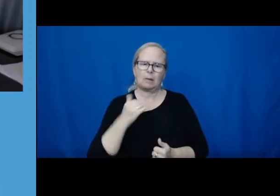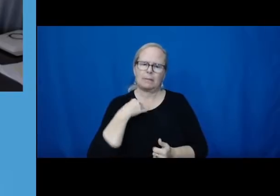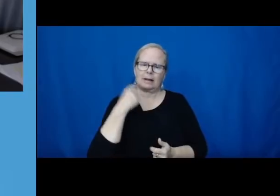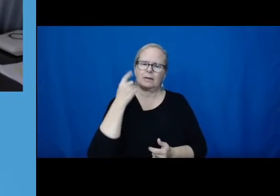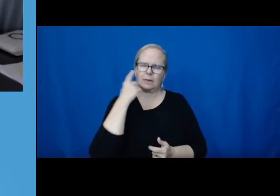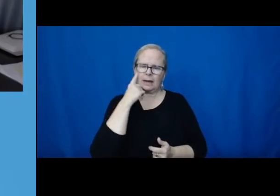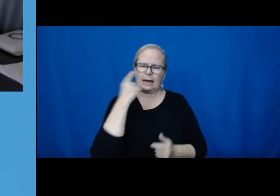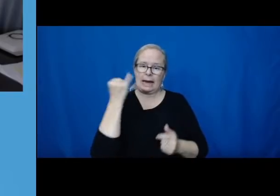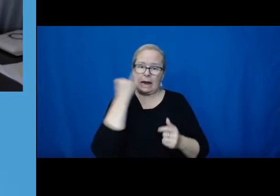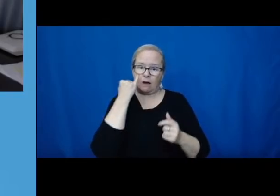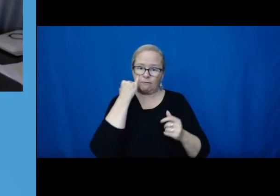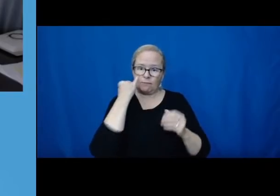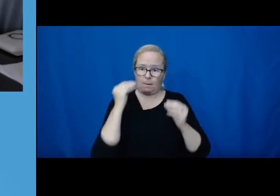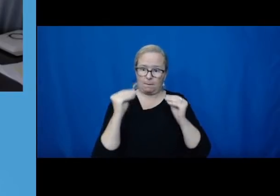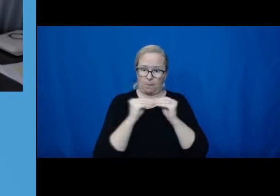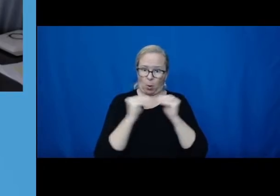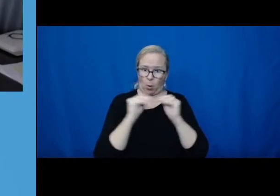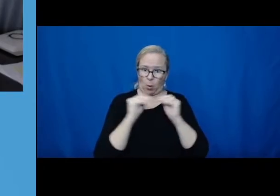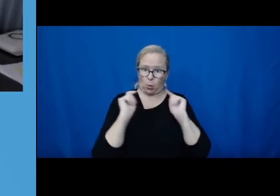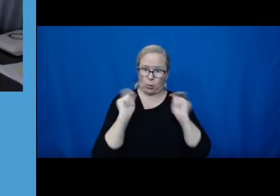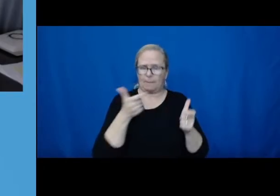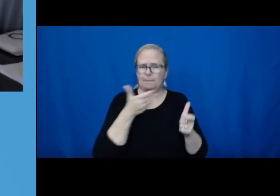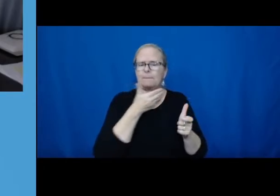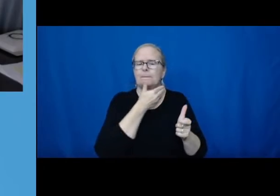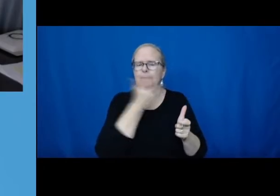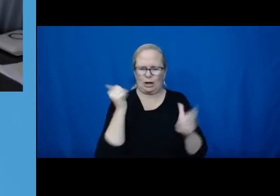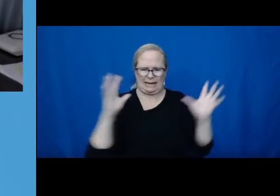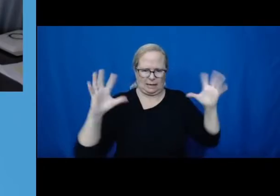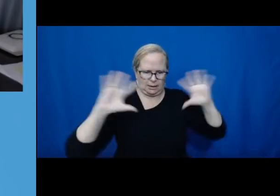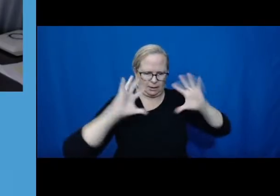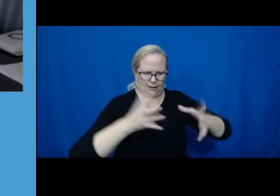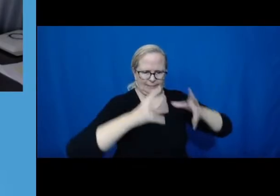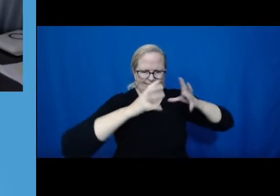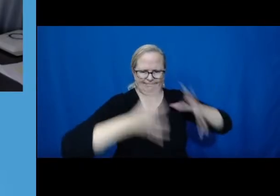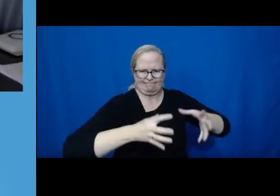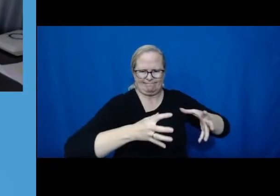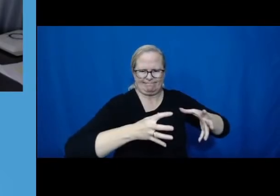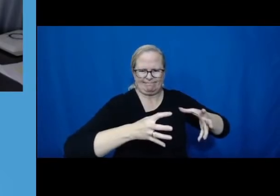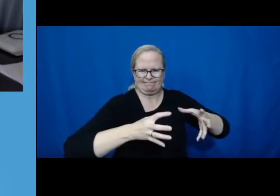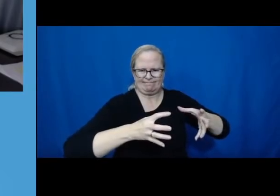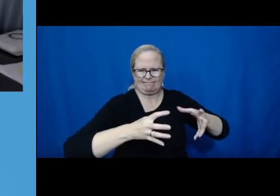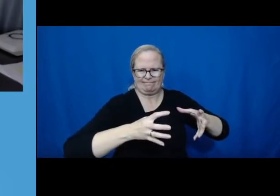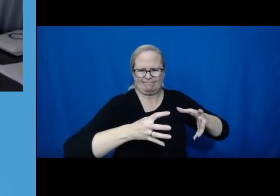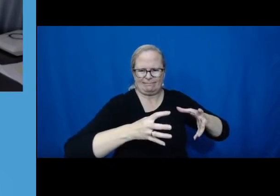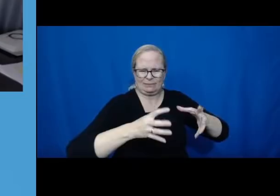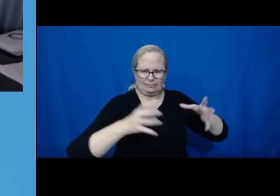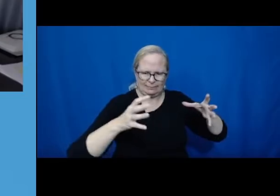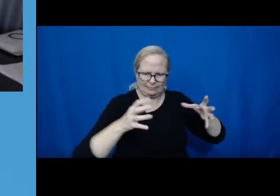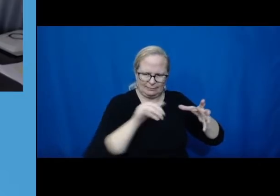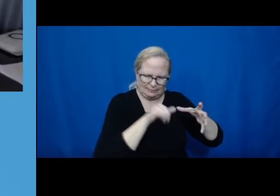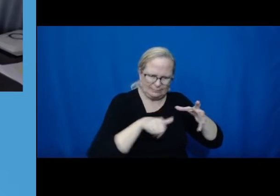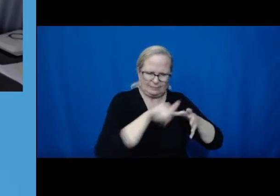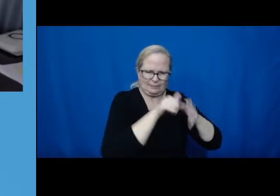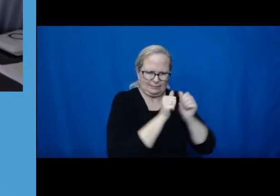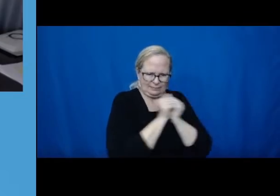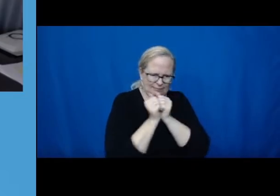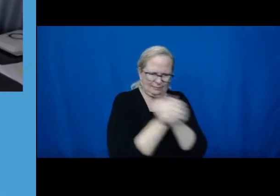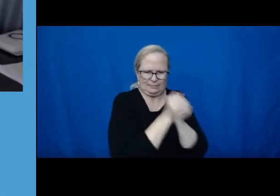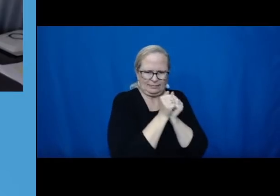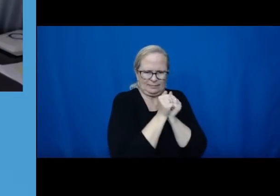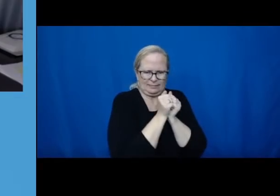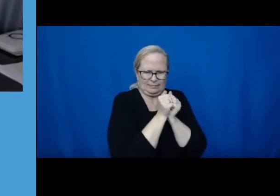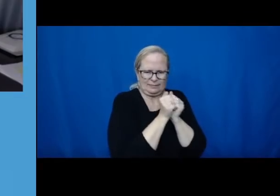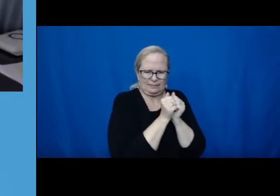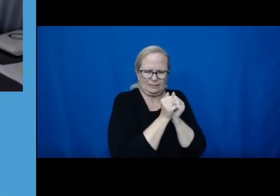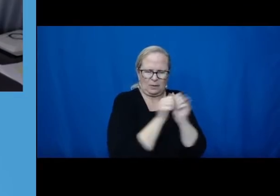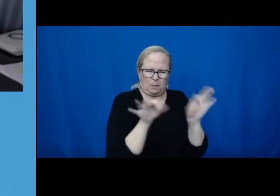contemporaneously together is really important to get synergy around the impact from a virus perspective. And